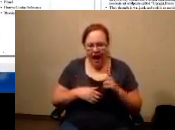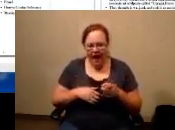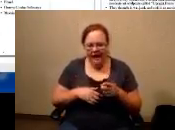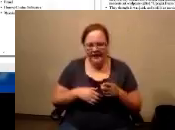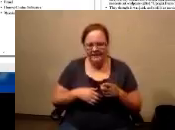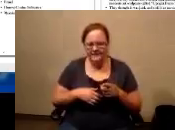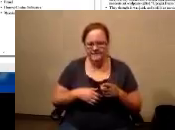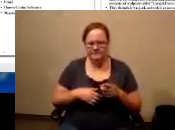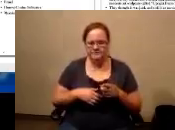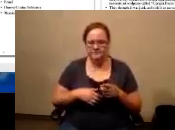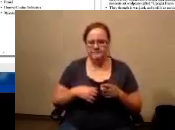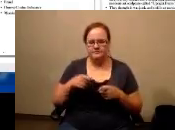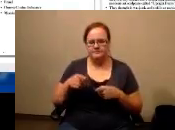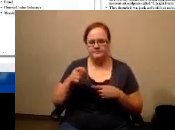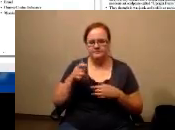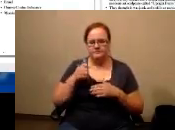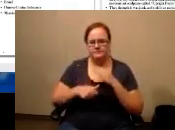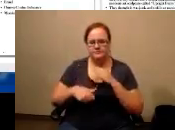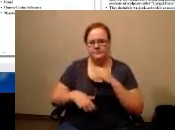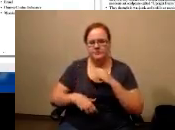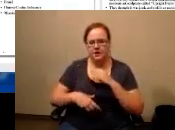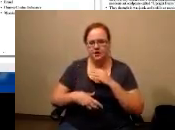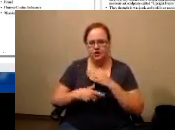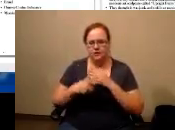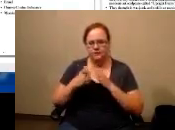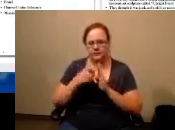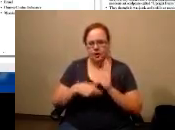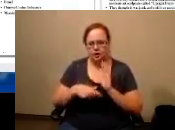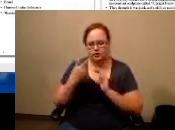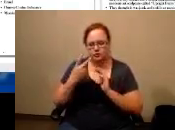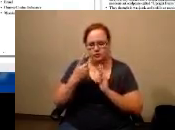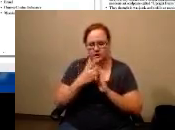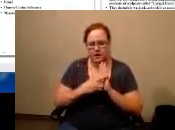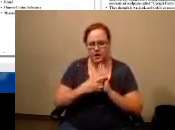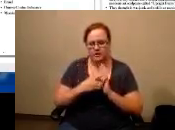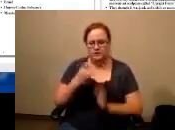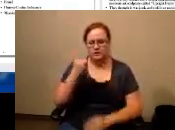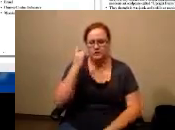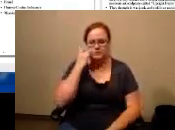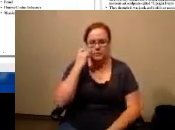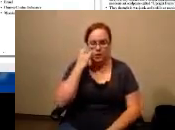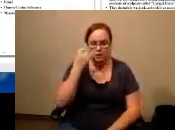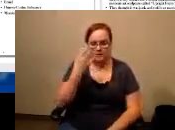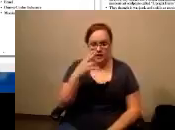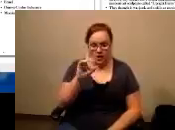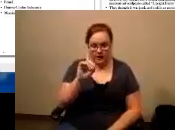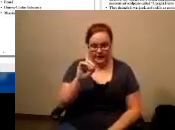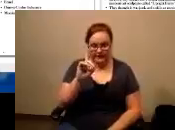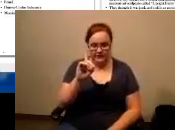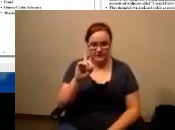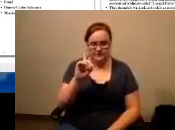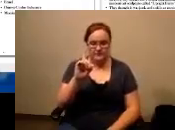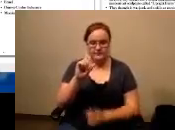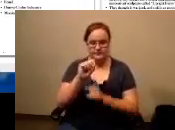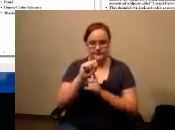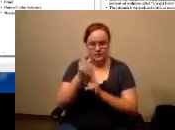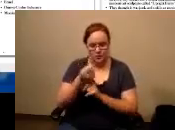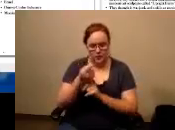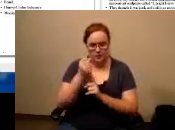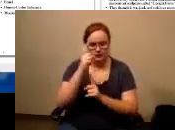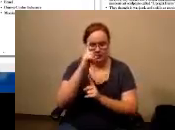And this falls under Article 2 of the UCC. It's just the law. Suppose in the Harley-Davidson Firestone